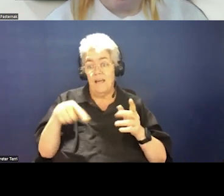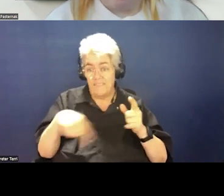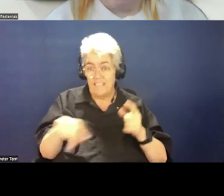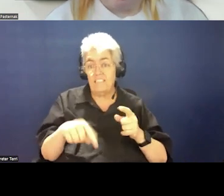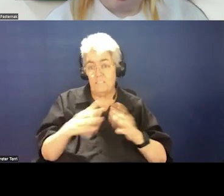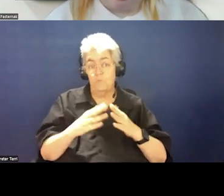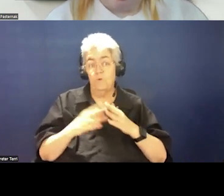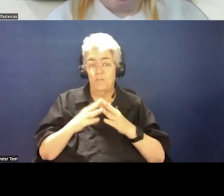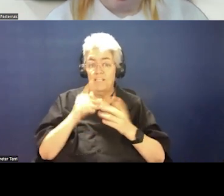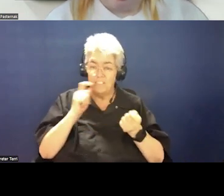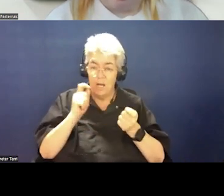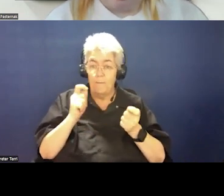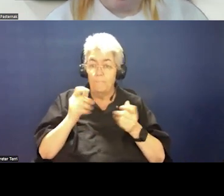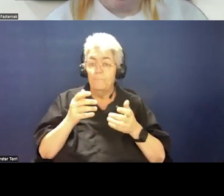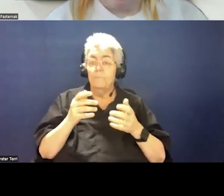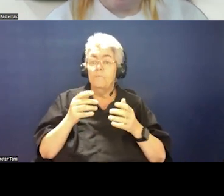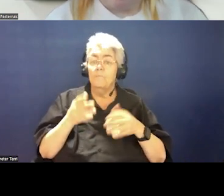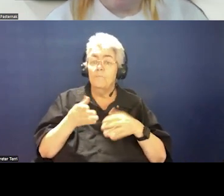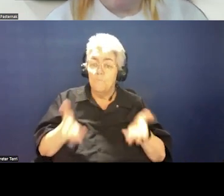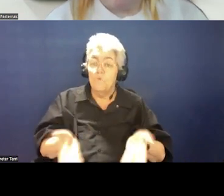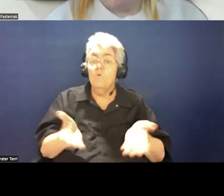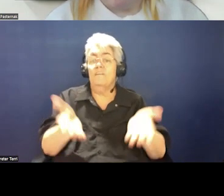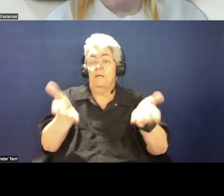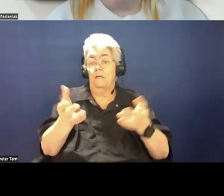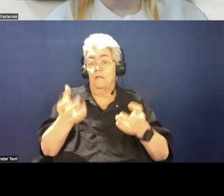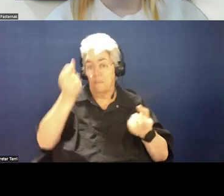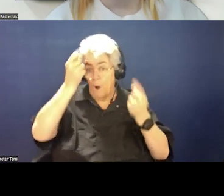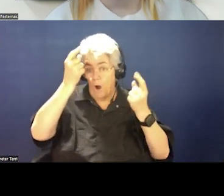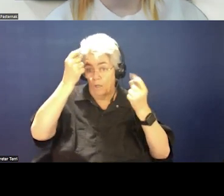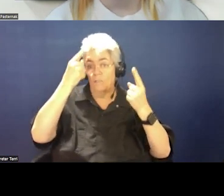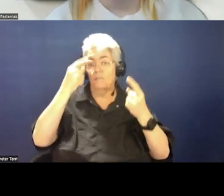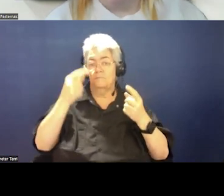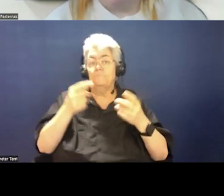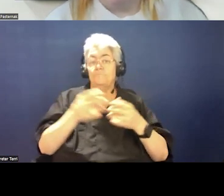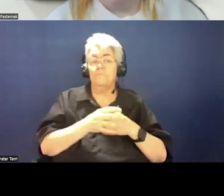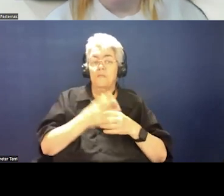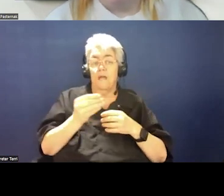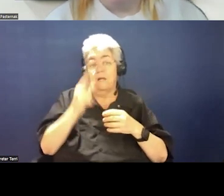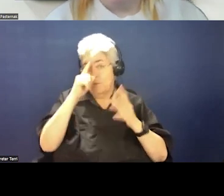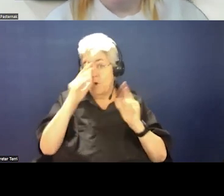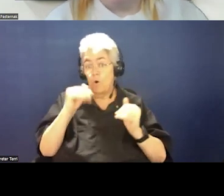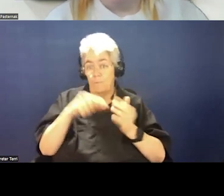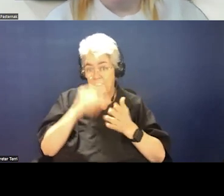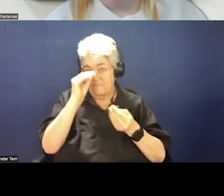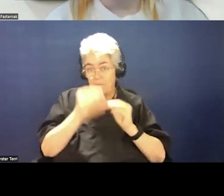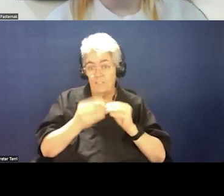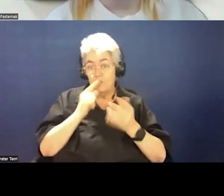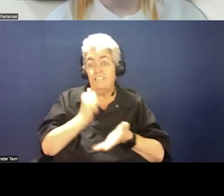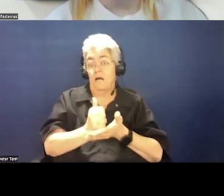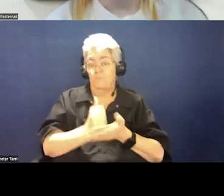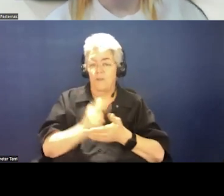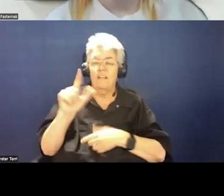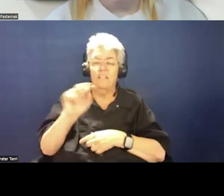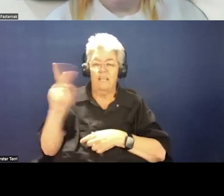and continuing to build awareness around 988. So we hope this data is helpful. On the next slide, there's links, we'll drop them in the